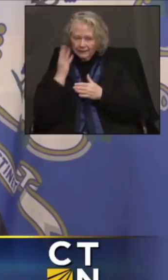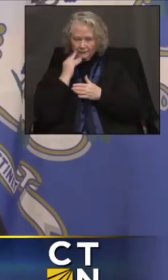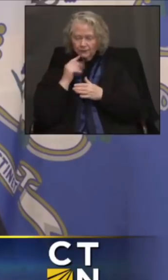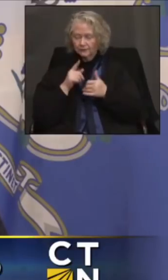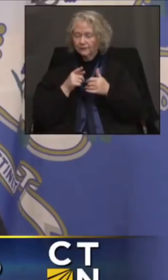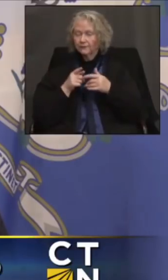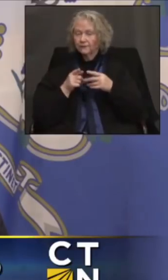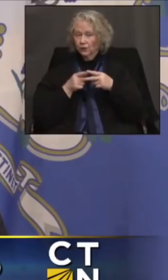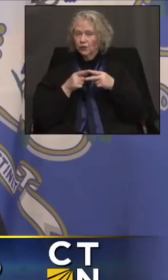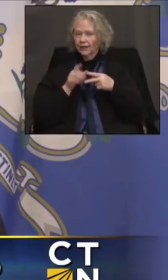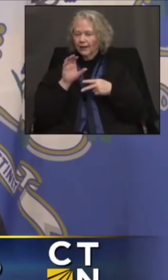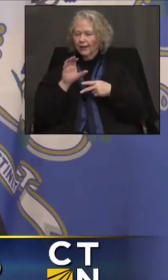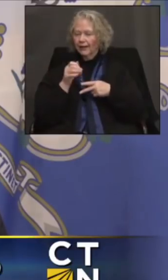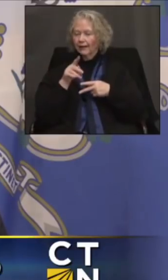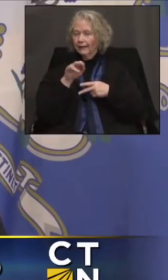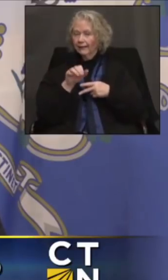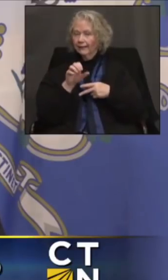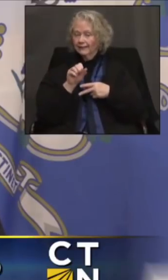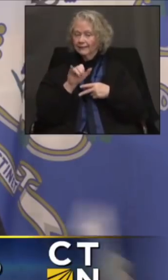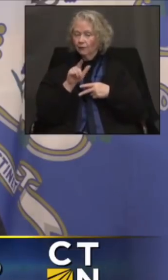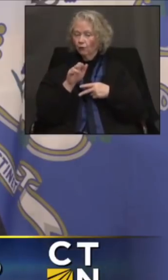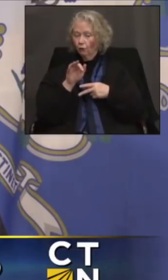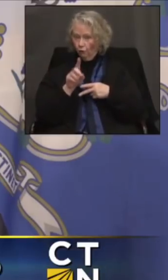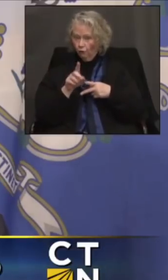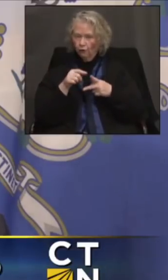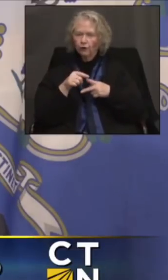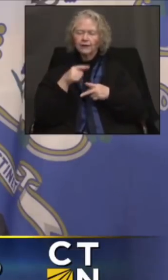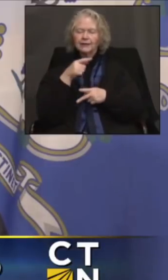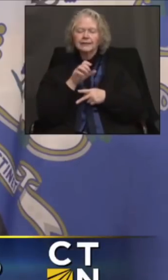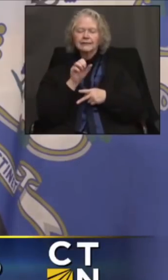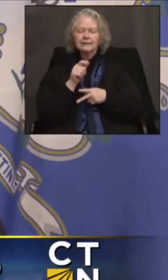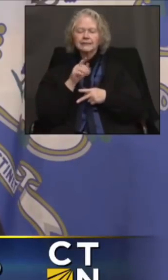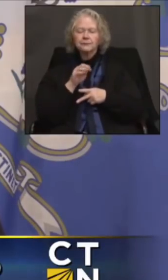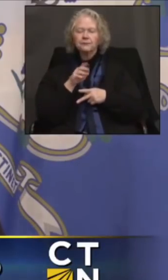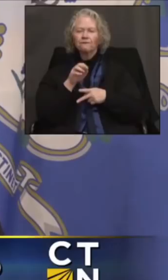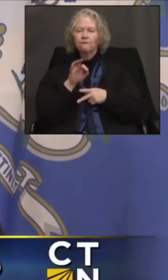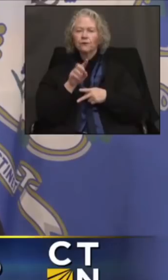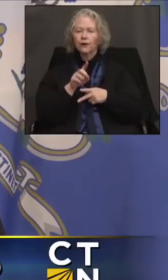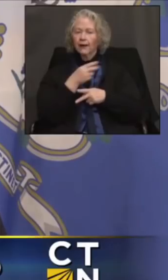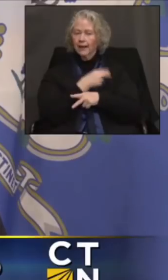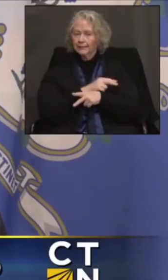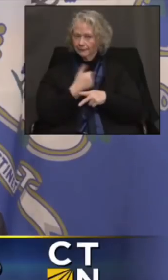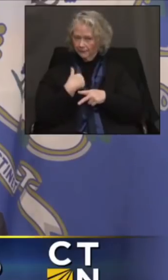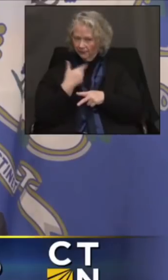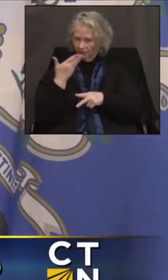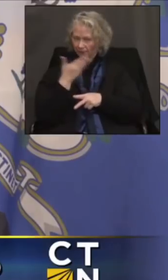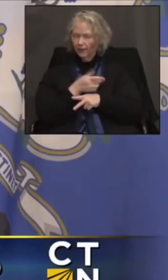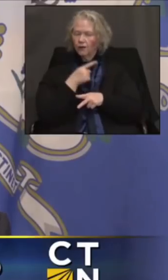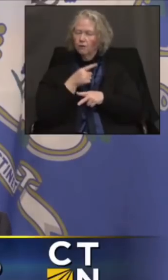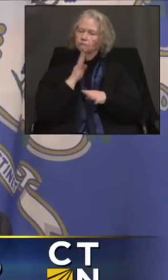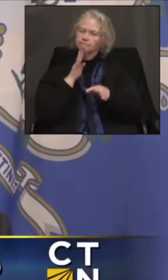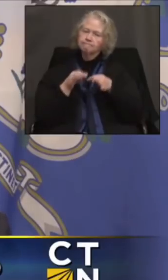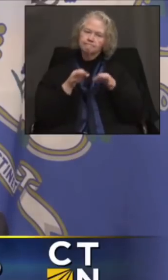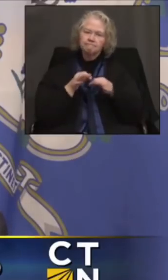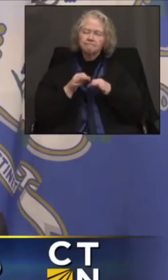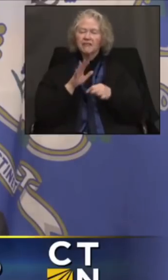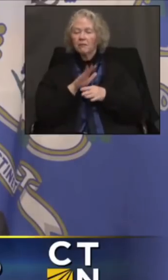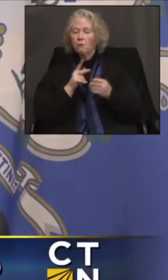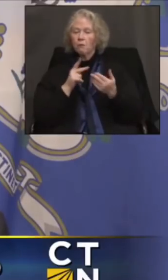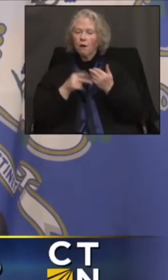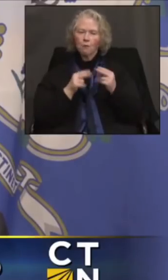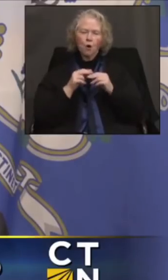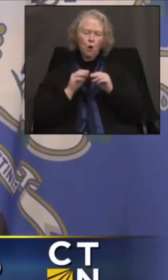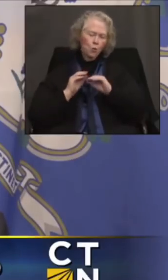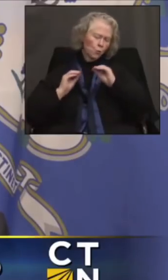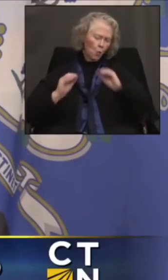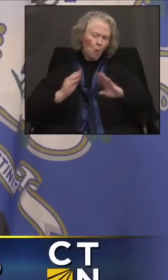Kathy Szilard. I was there with Kathy in Stamford Hospital, I think it was a few weeks ago. They introduced their program, No Barriers. Stamford's done